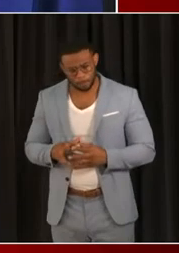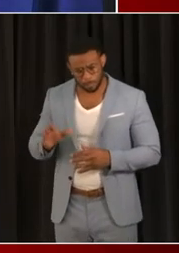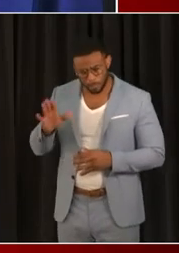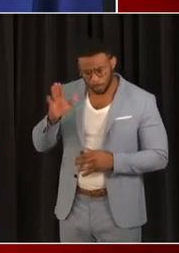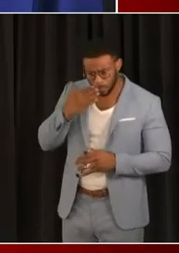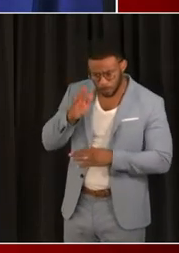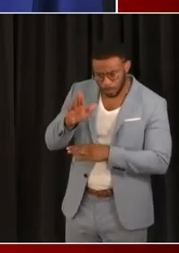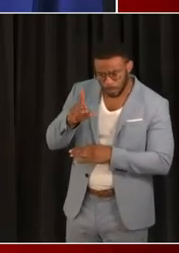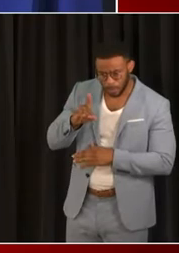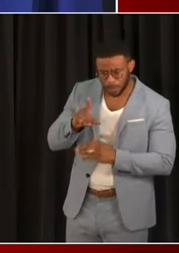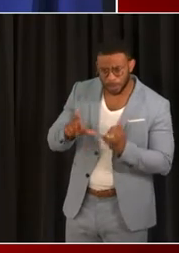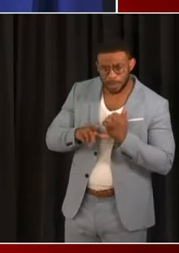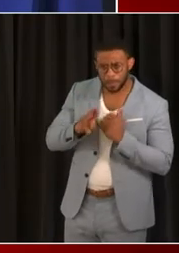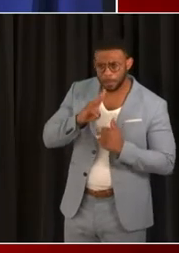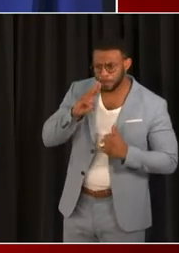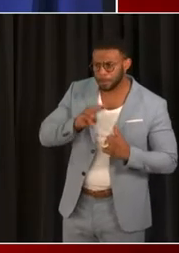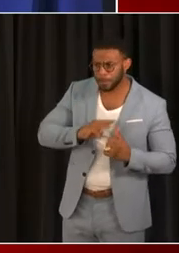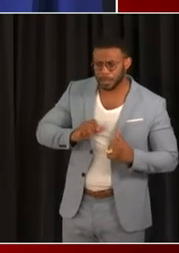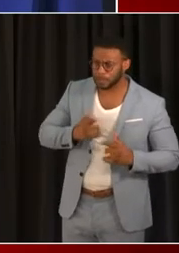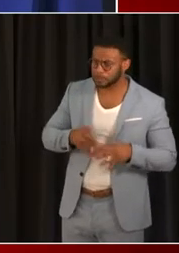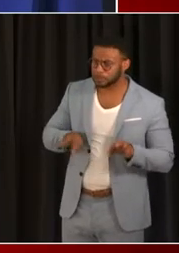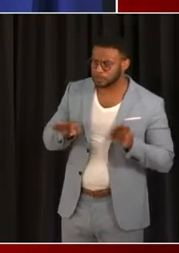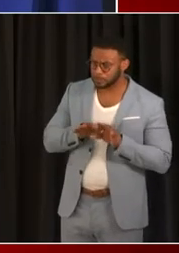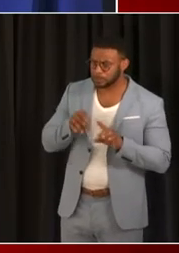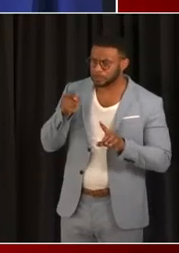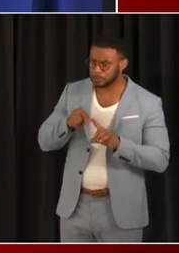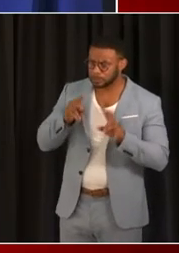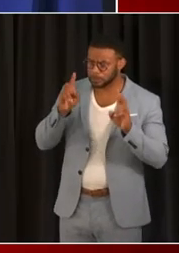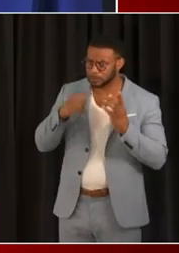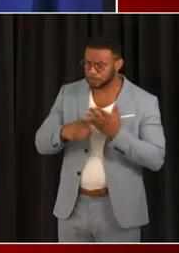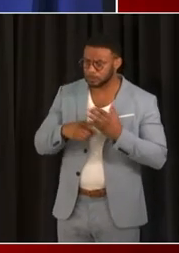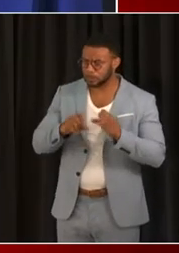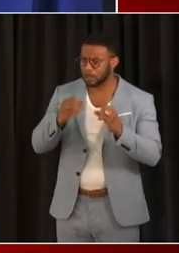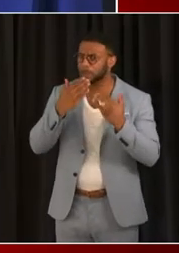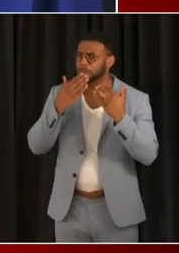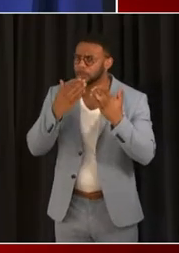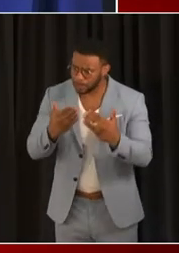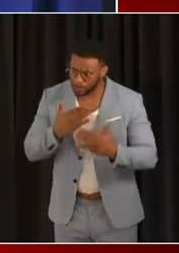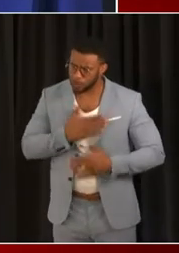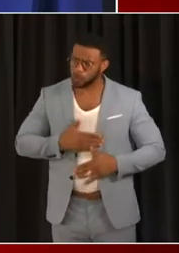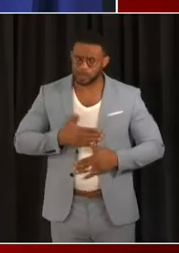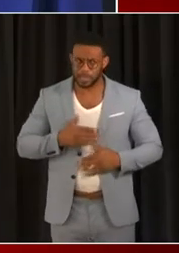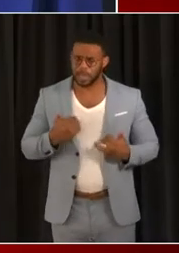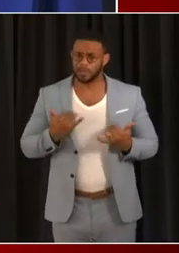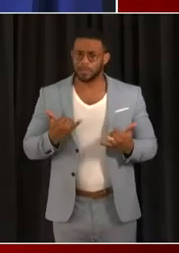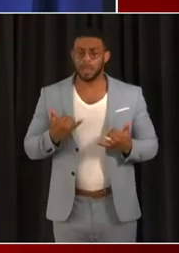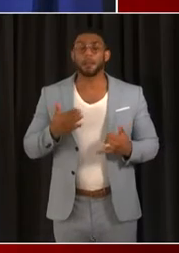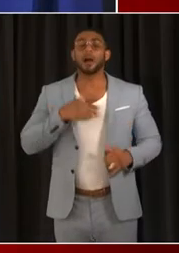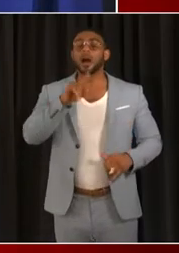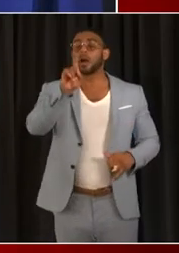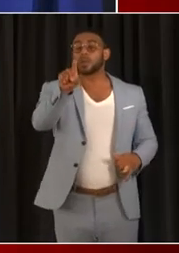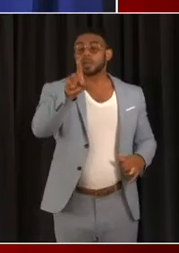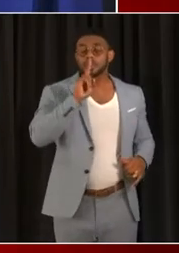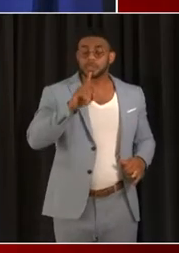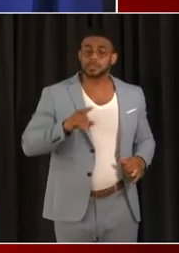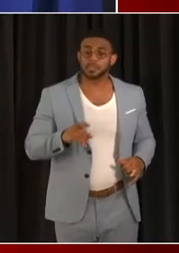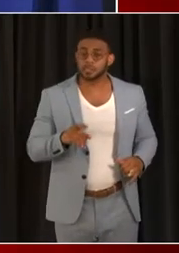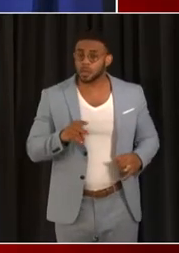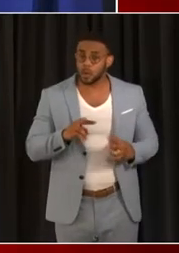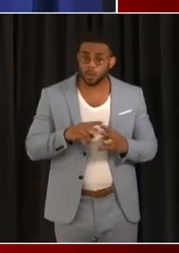Good afternoon, Deputy Mayor. I think this is a very significant and important conversation, and I really appreciate it. My question